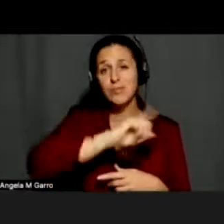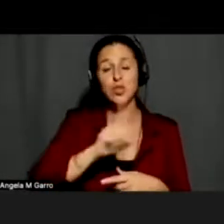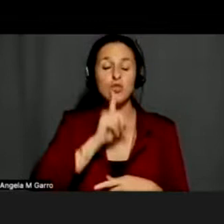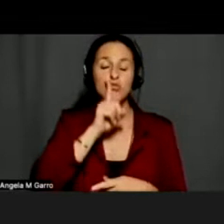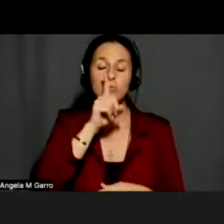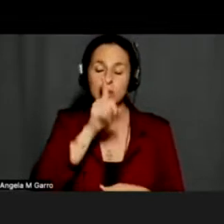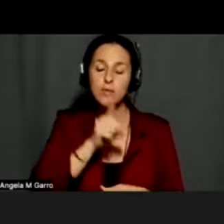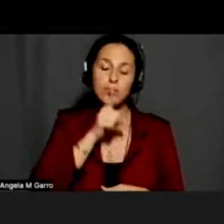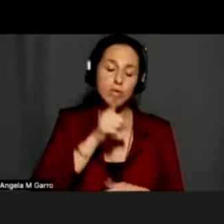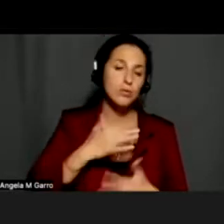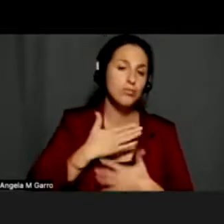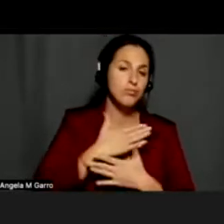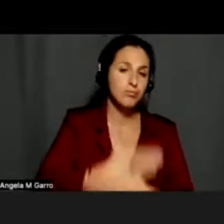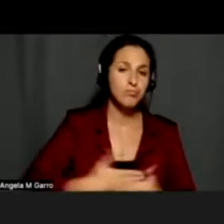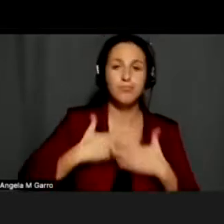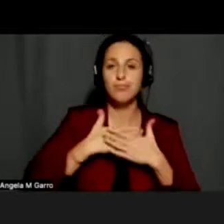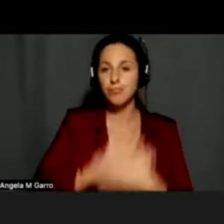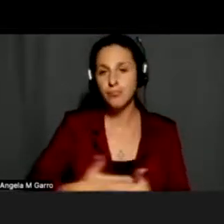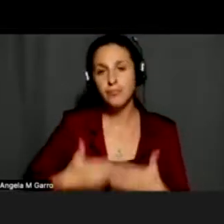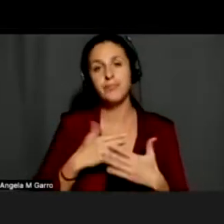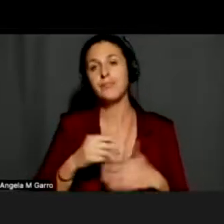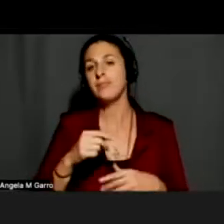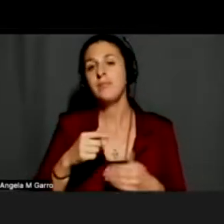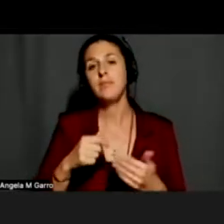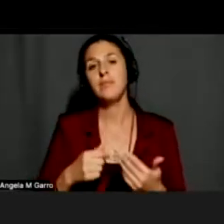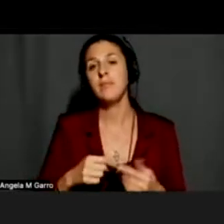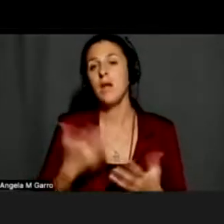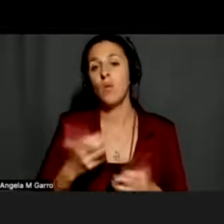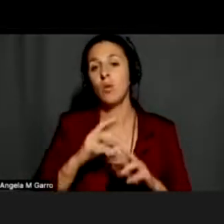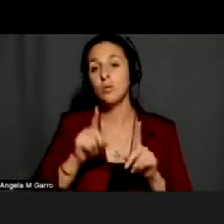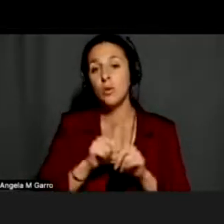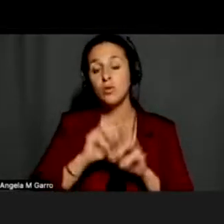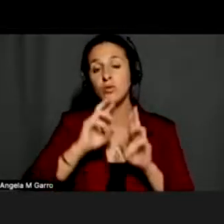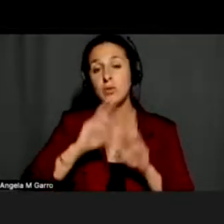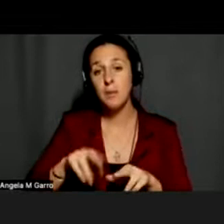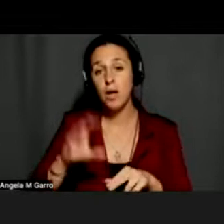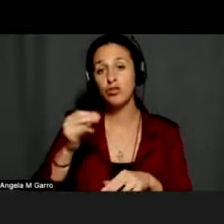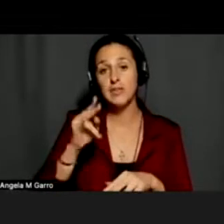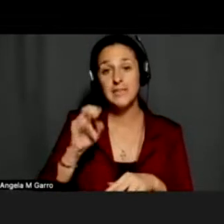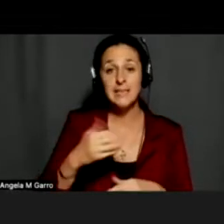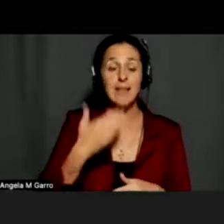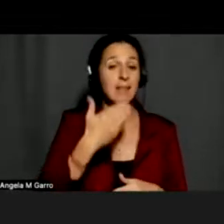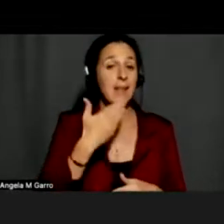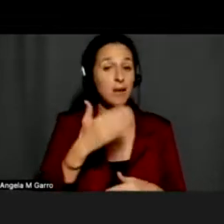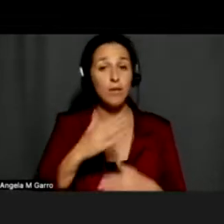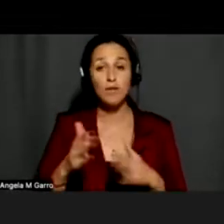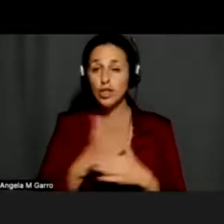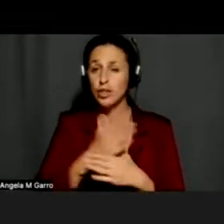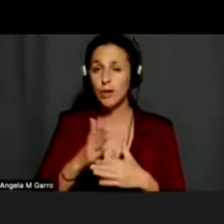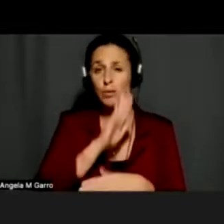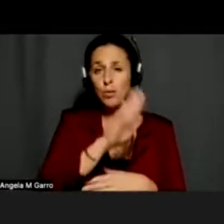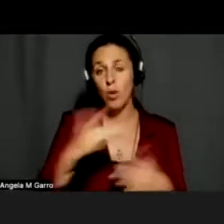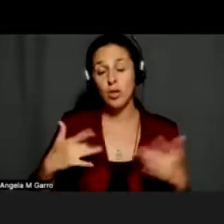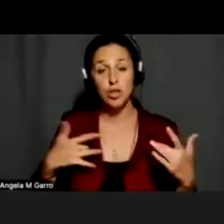and appreciative. I also did want to just respond to Christy. Just thank you for sharing kind of your concerns and how